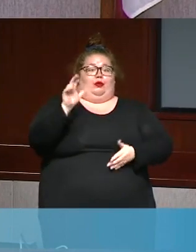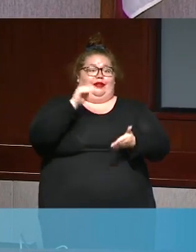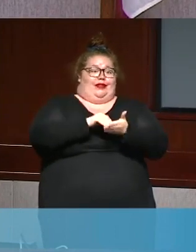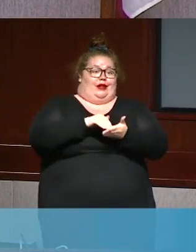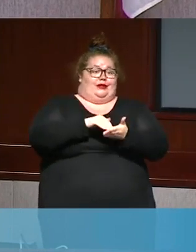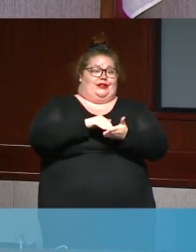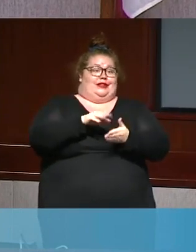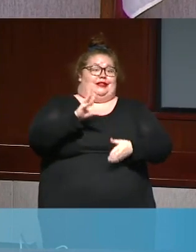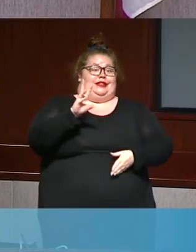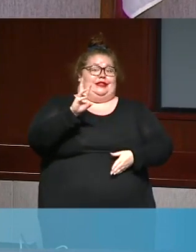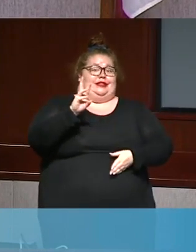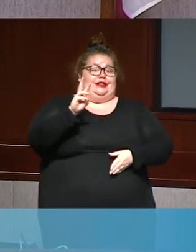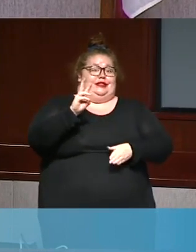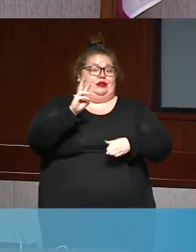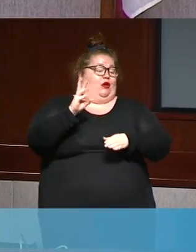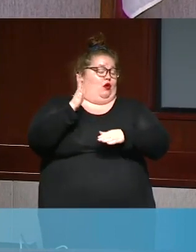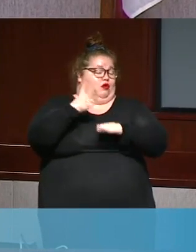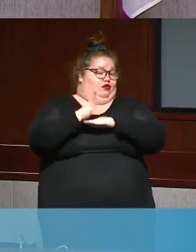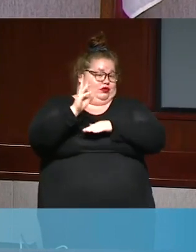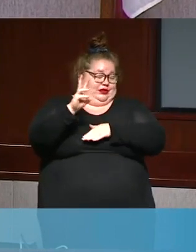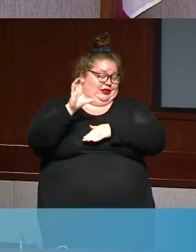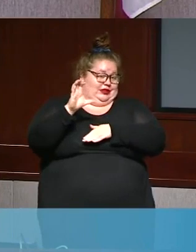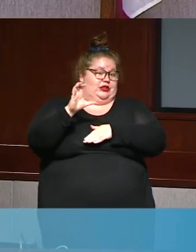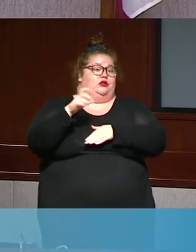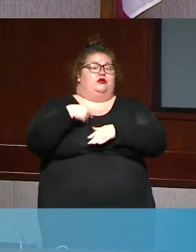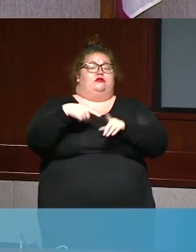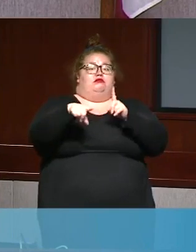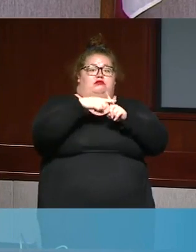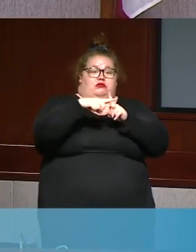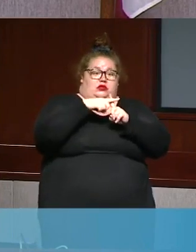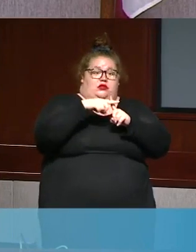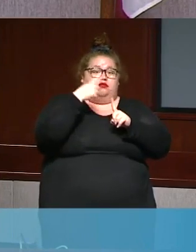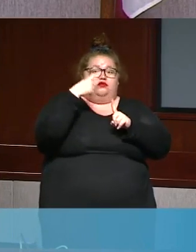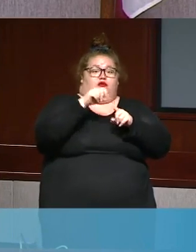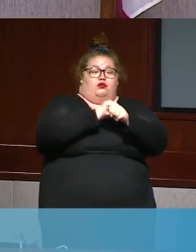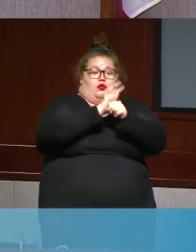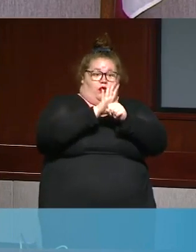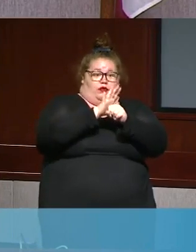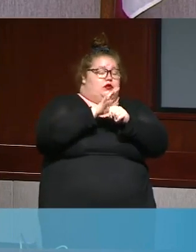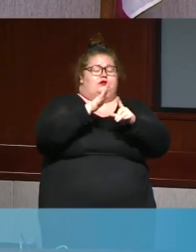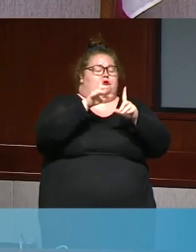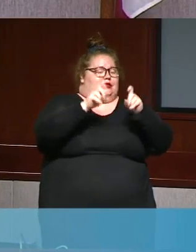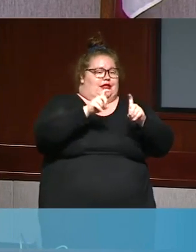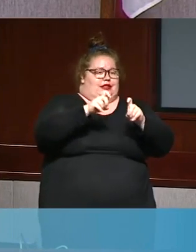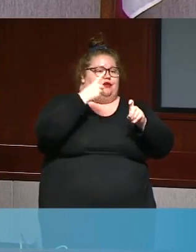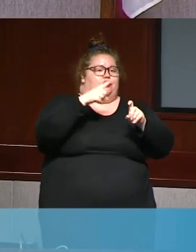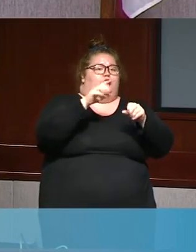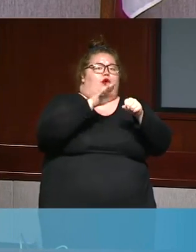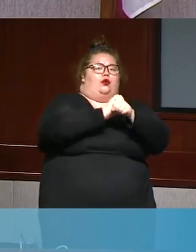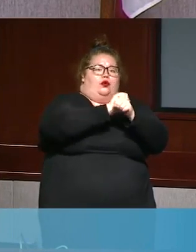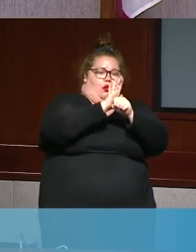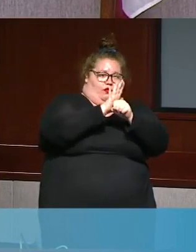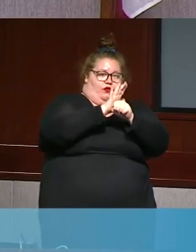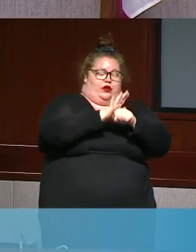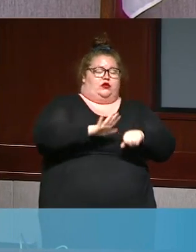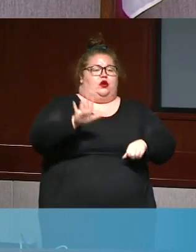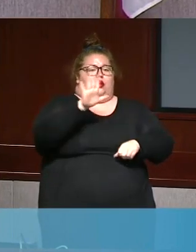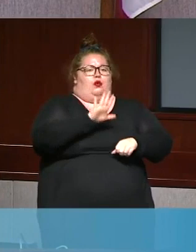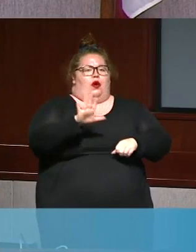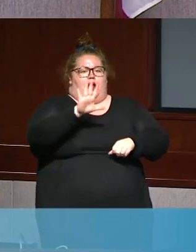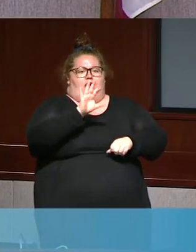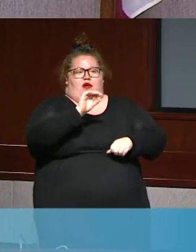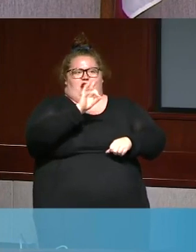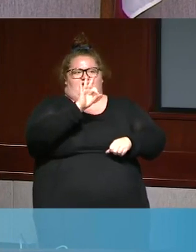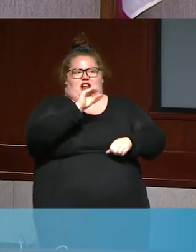33,369 residents have been tested for COVID-19. Nearly 30,000 of those residents, or 90% of those